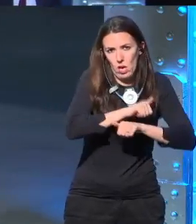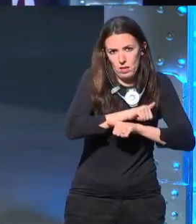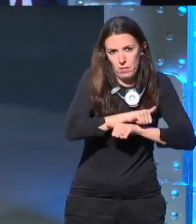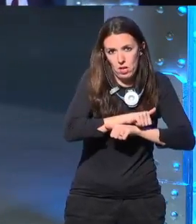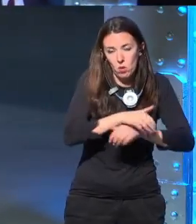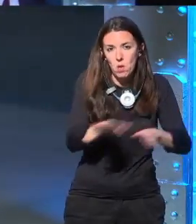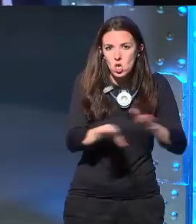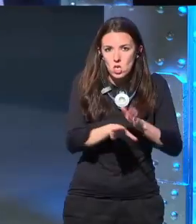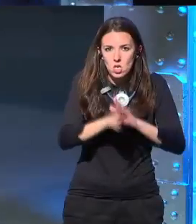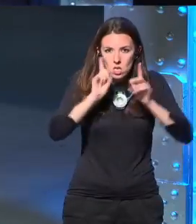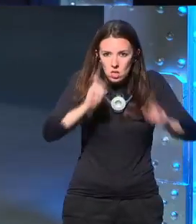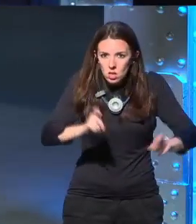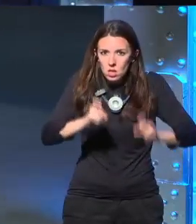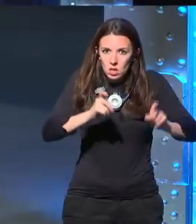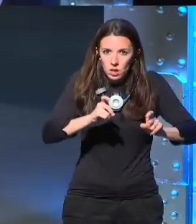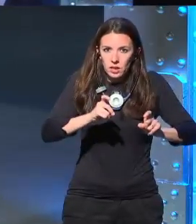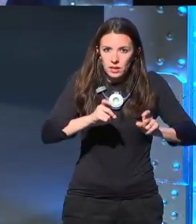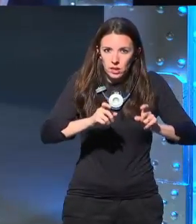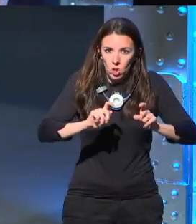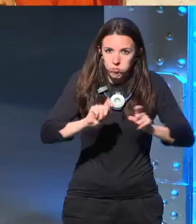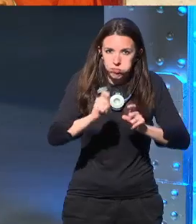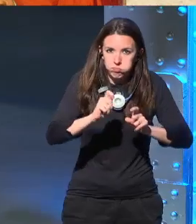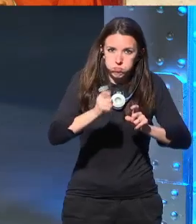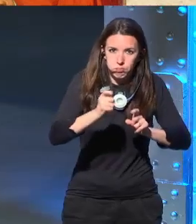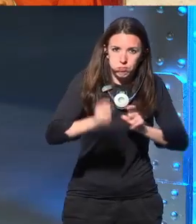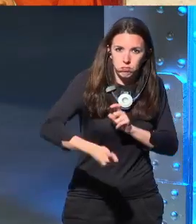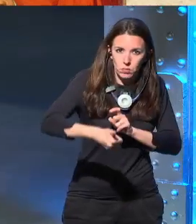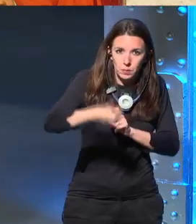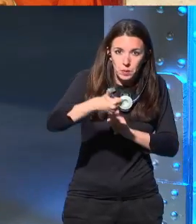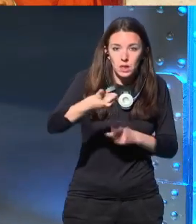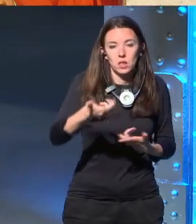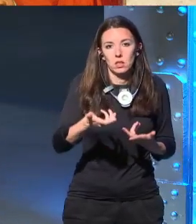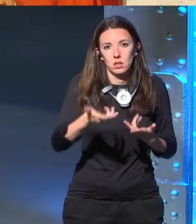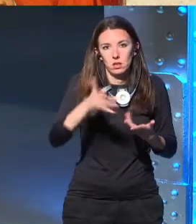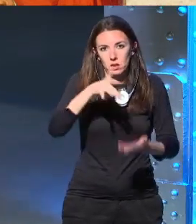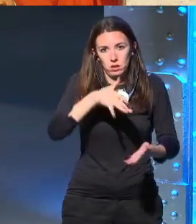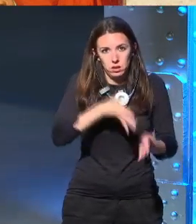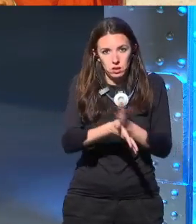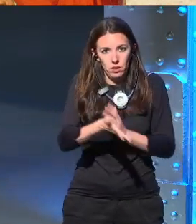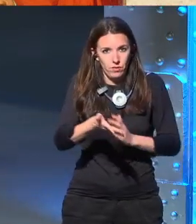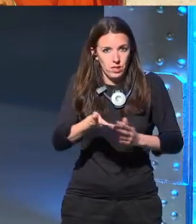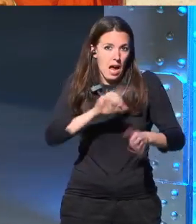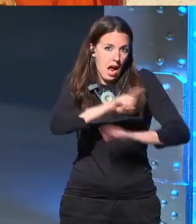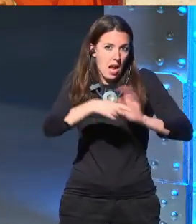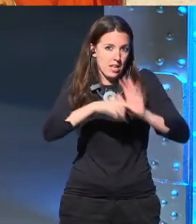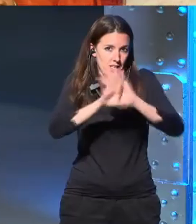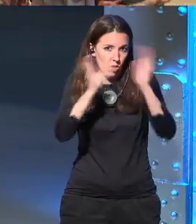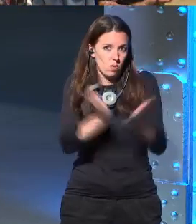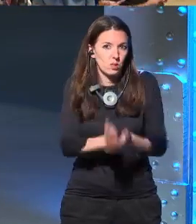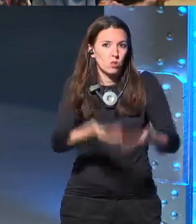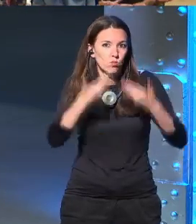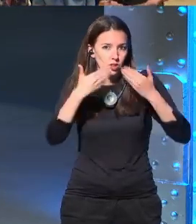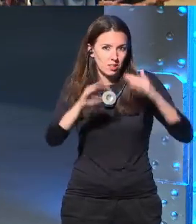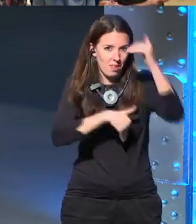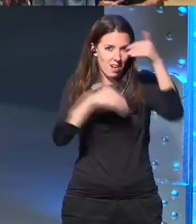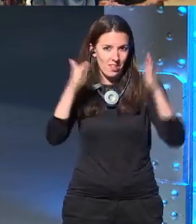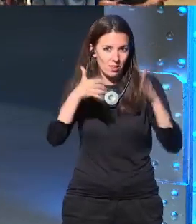step closer to the spirit manifest in the laws of the universe. Thank you all very much.